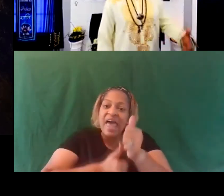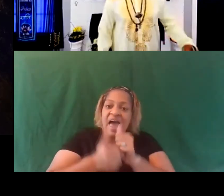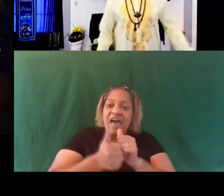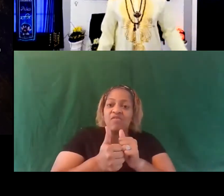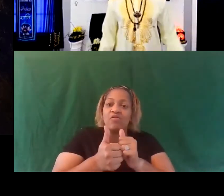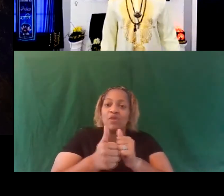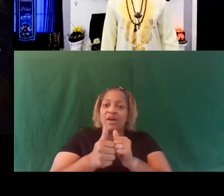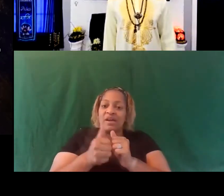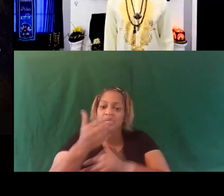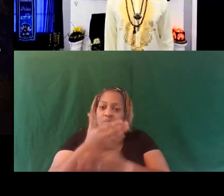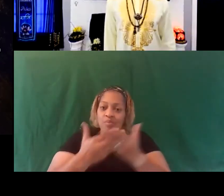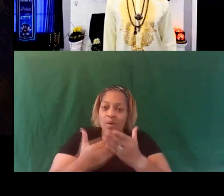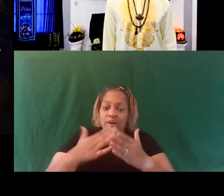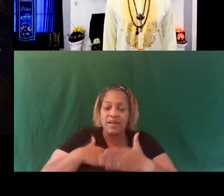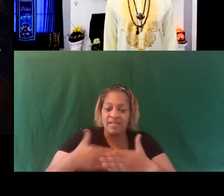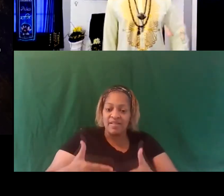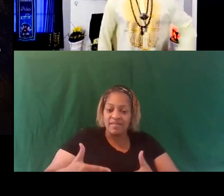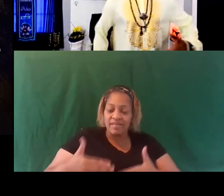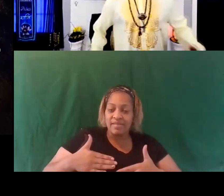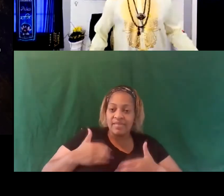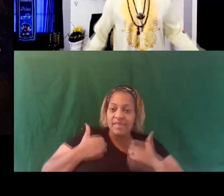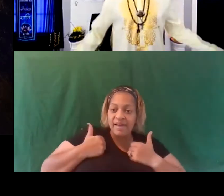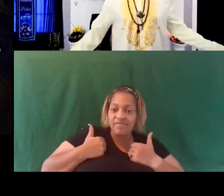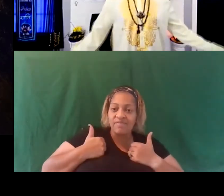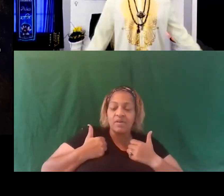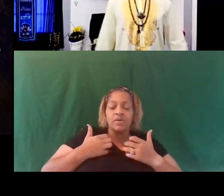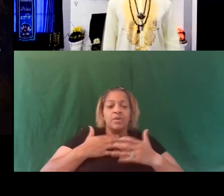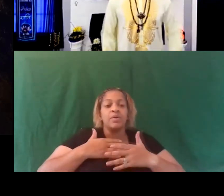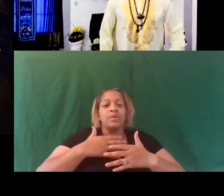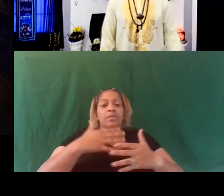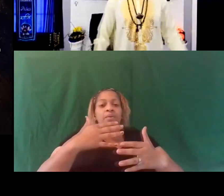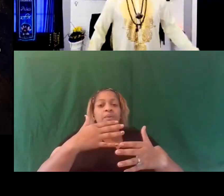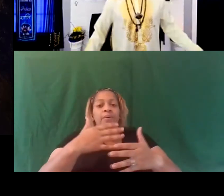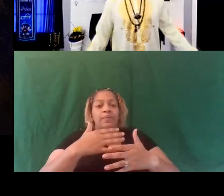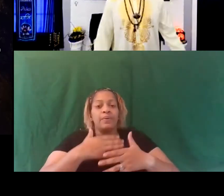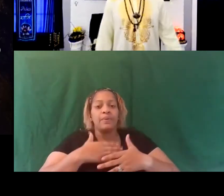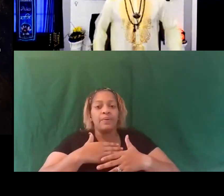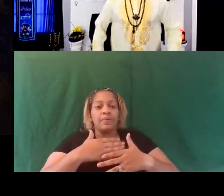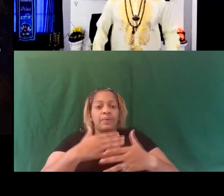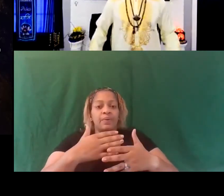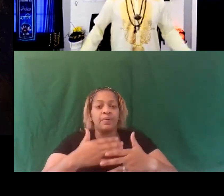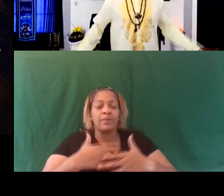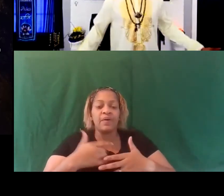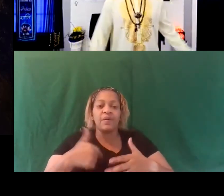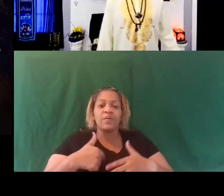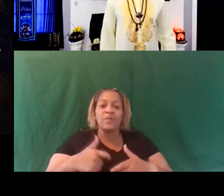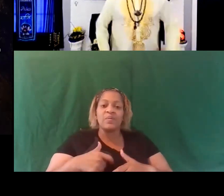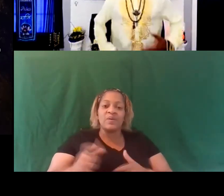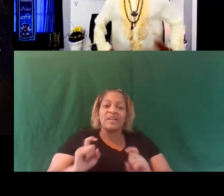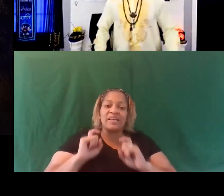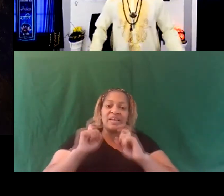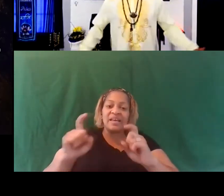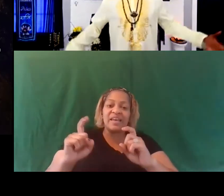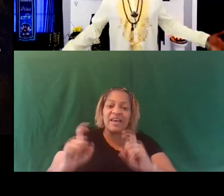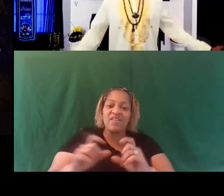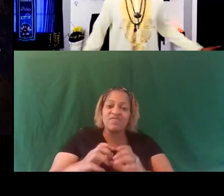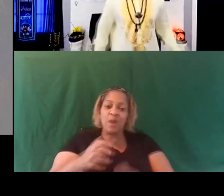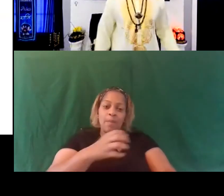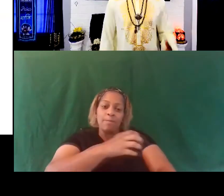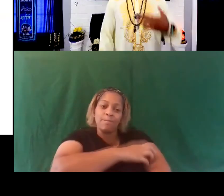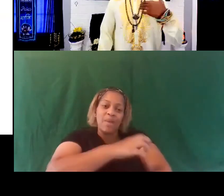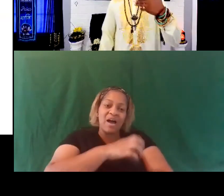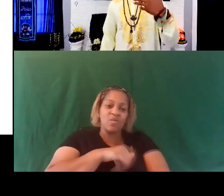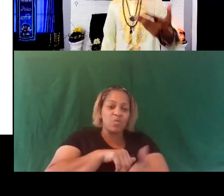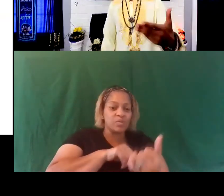life. Breathe. Breathe and avail ourselves to the powerful voice, the powerful presence, the powerful gift